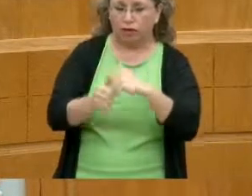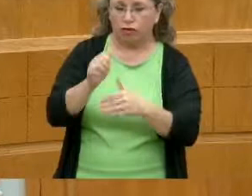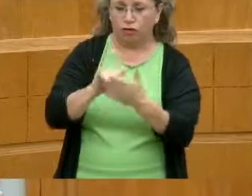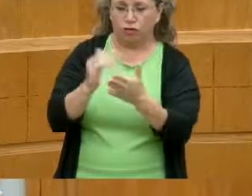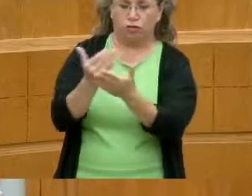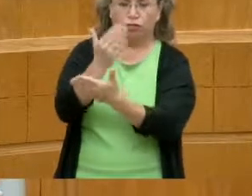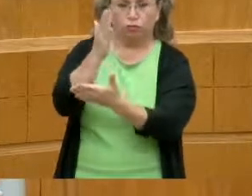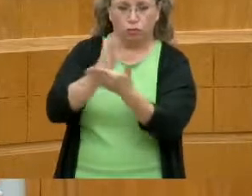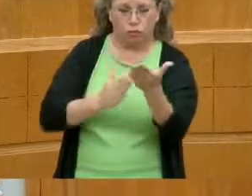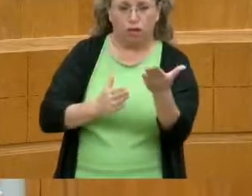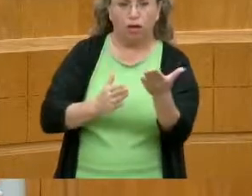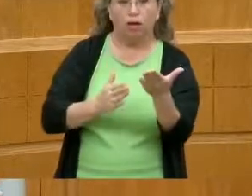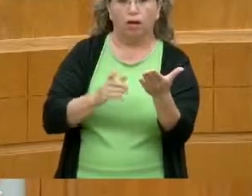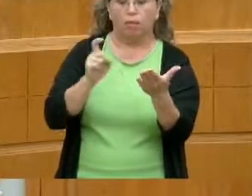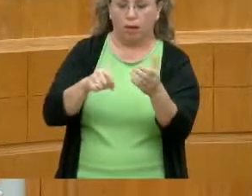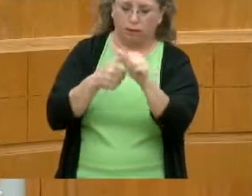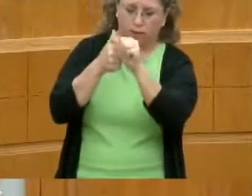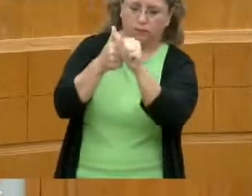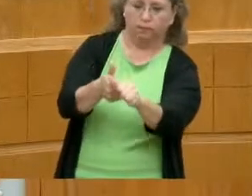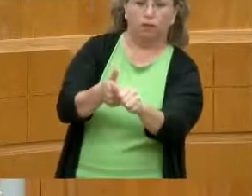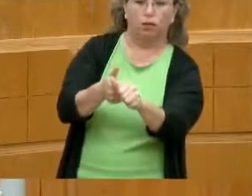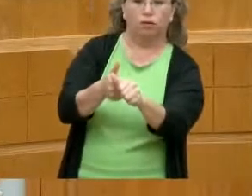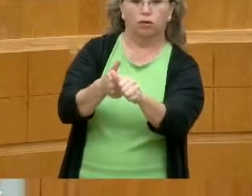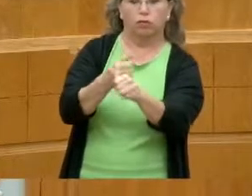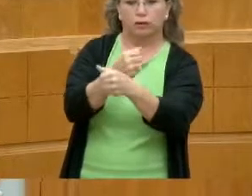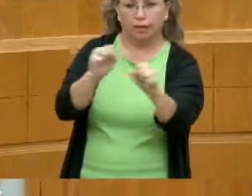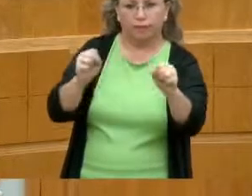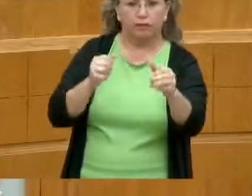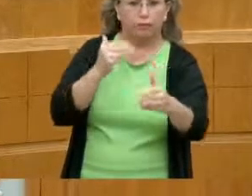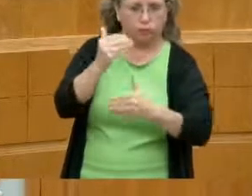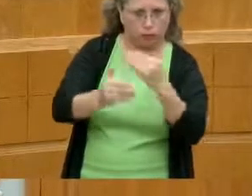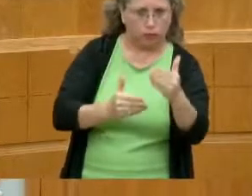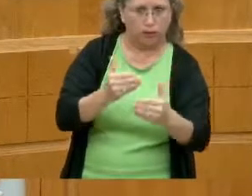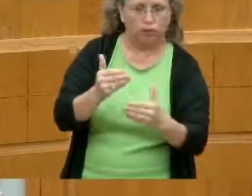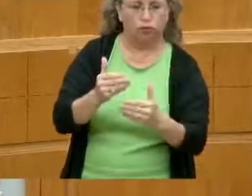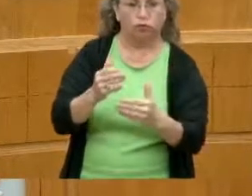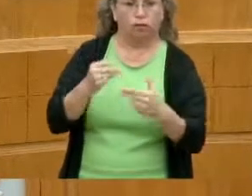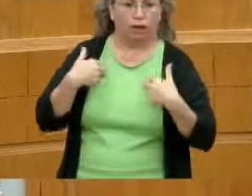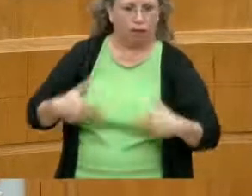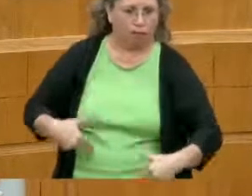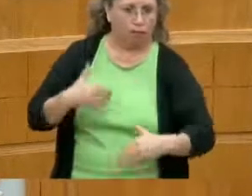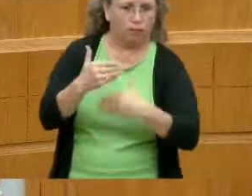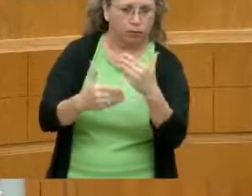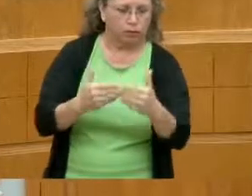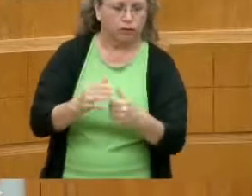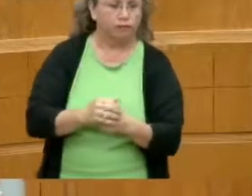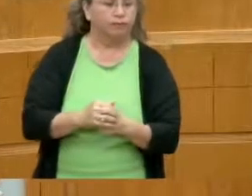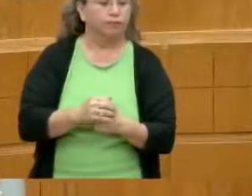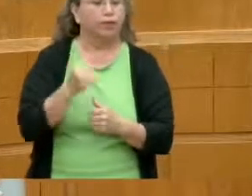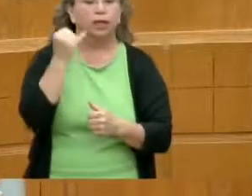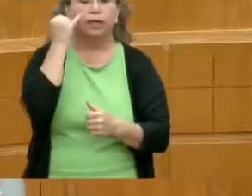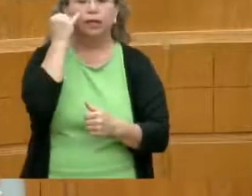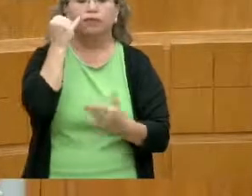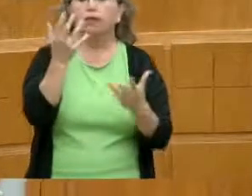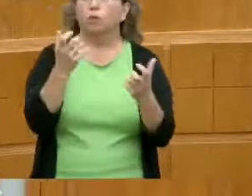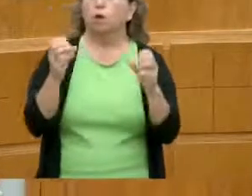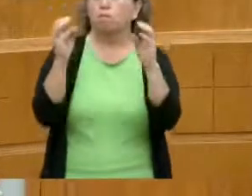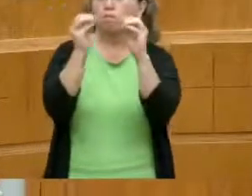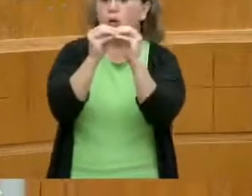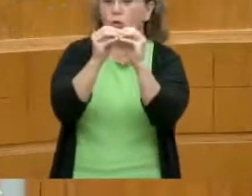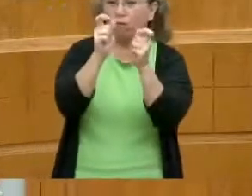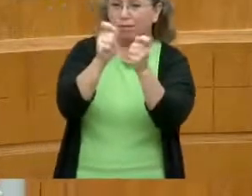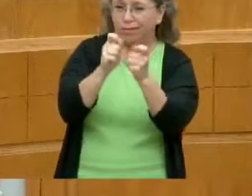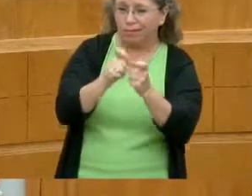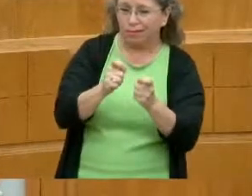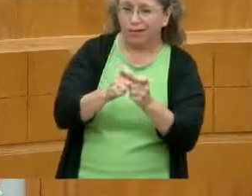occupancy limits and health safety protocols. Okay, now the last thing that's important is if you want more details and a full listing of